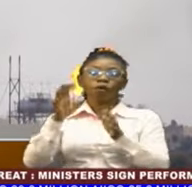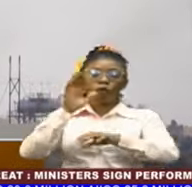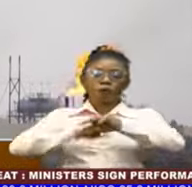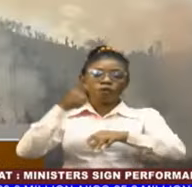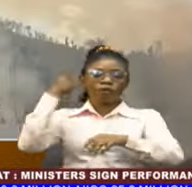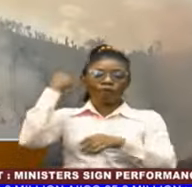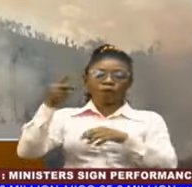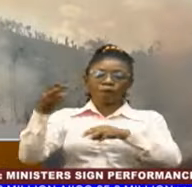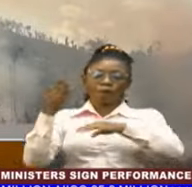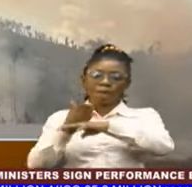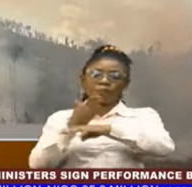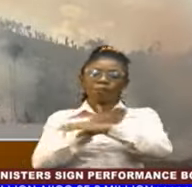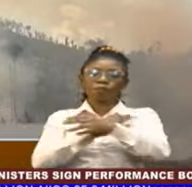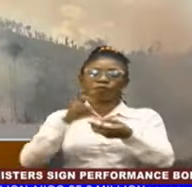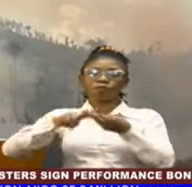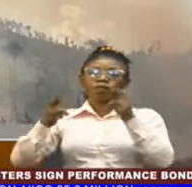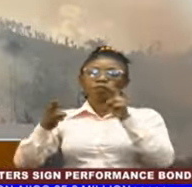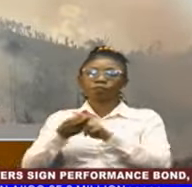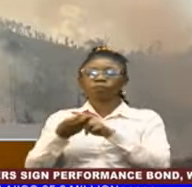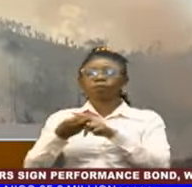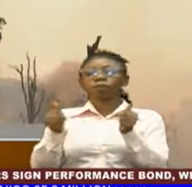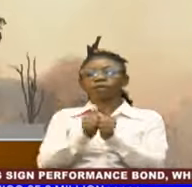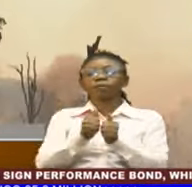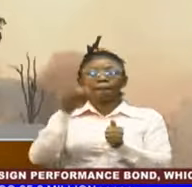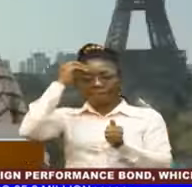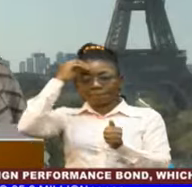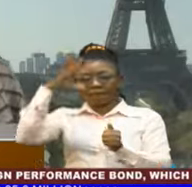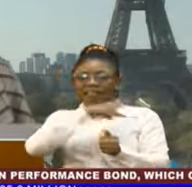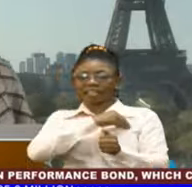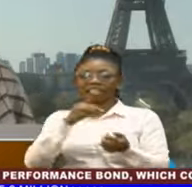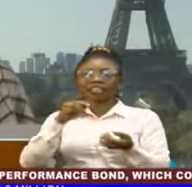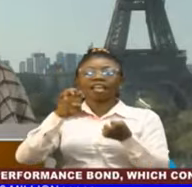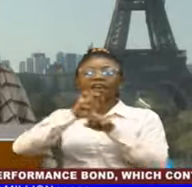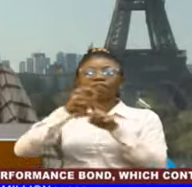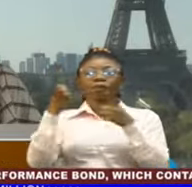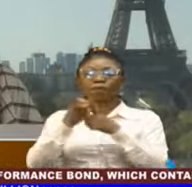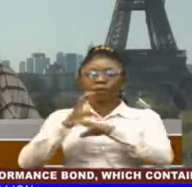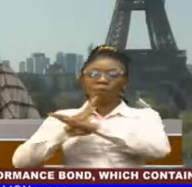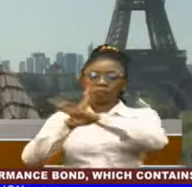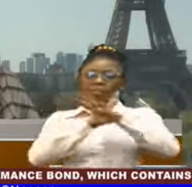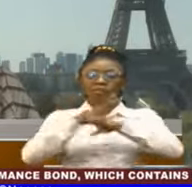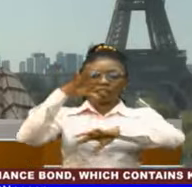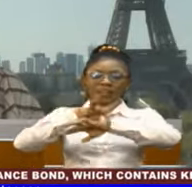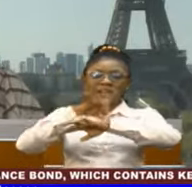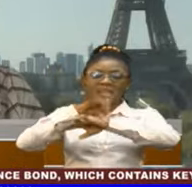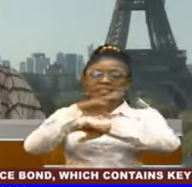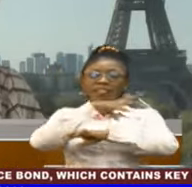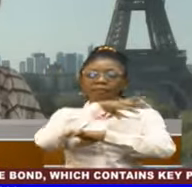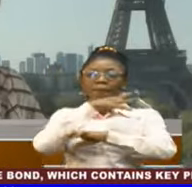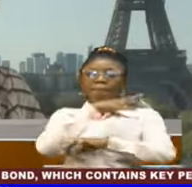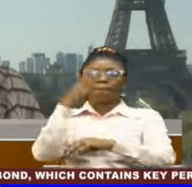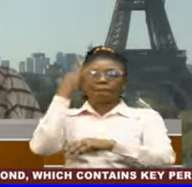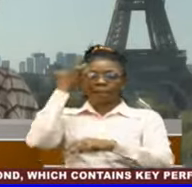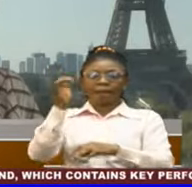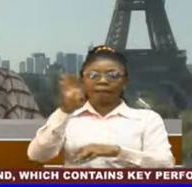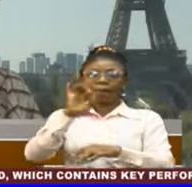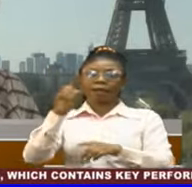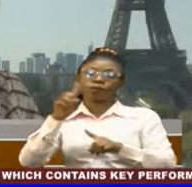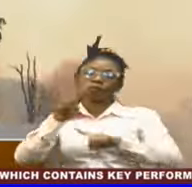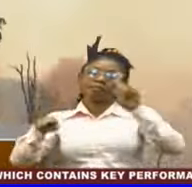relationship between man and his environments, protecting of the ecosystem services, biodiversity conservation